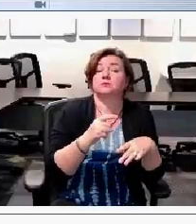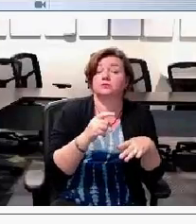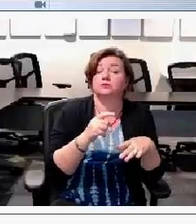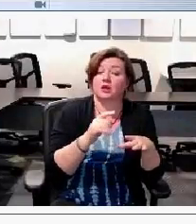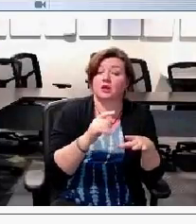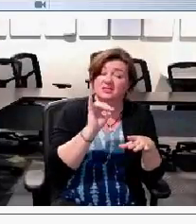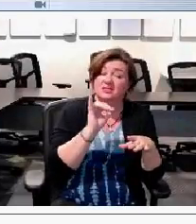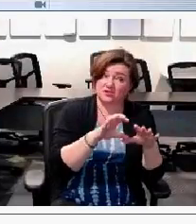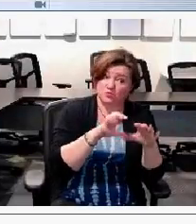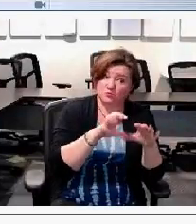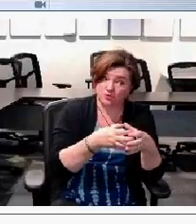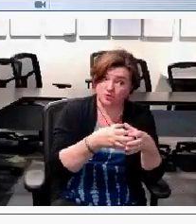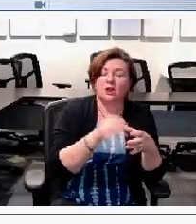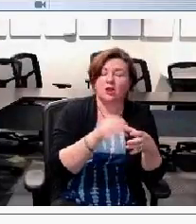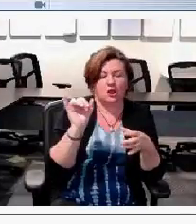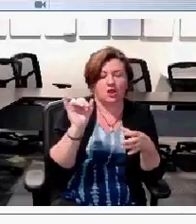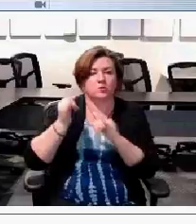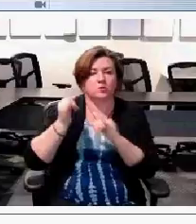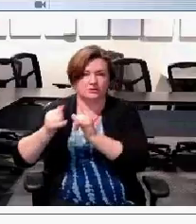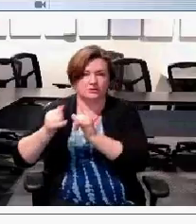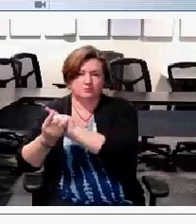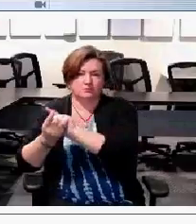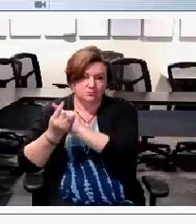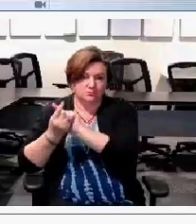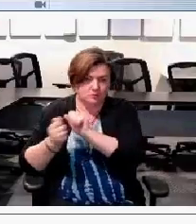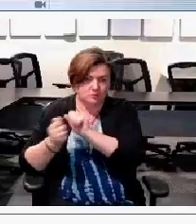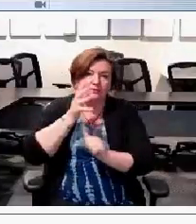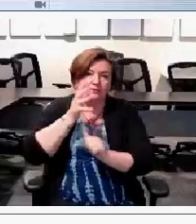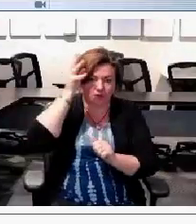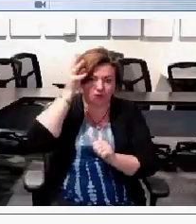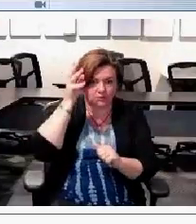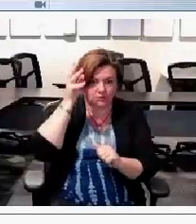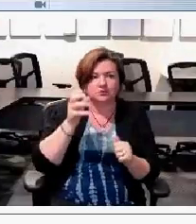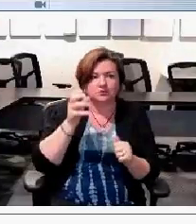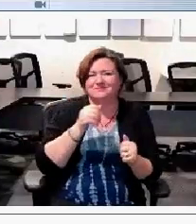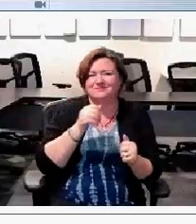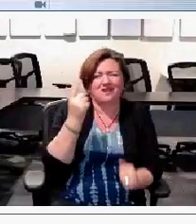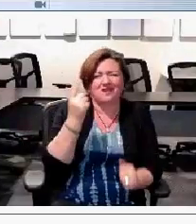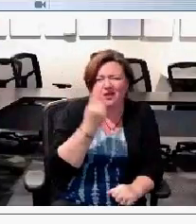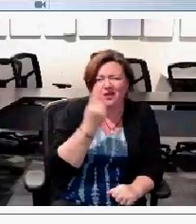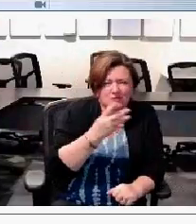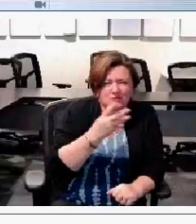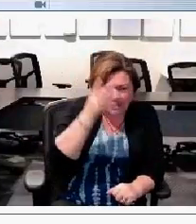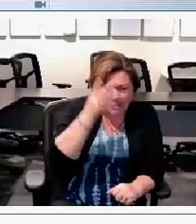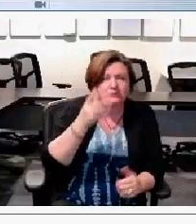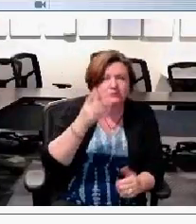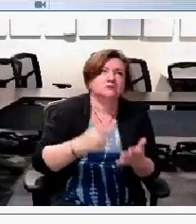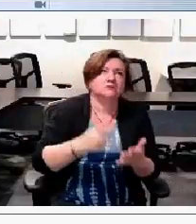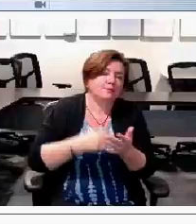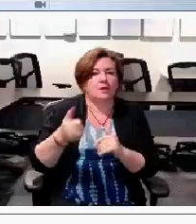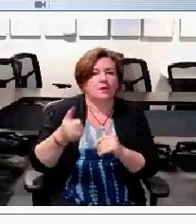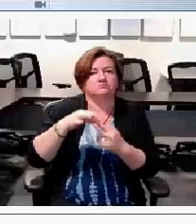an individual session with their parents or a significant other. It's not feasible for a parent to come all